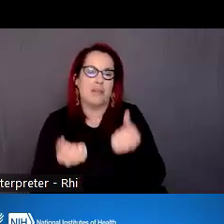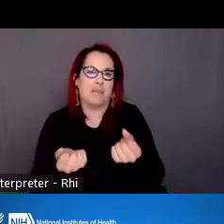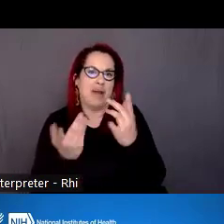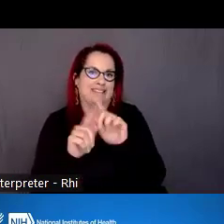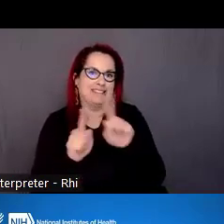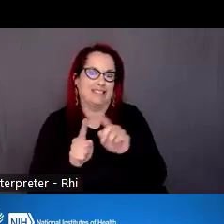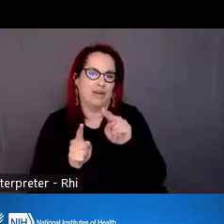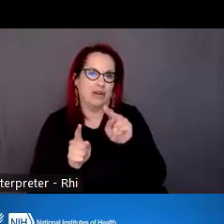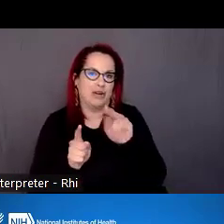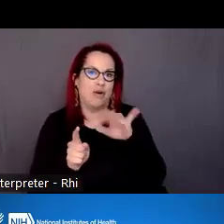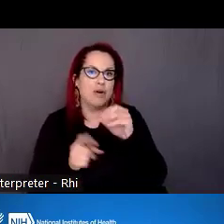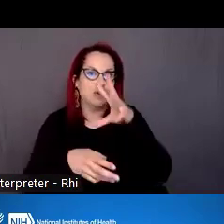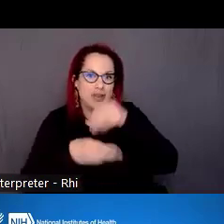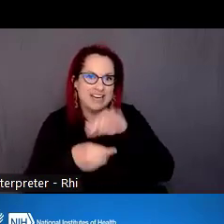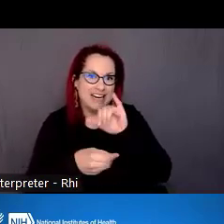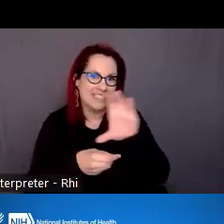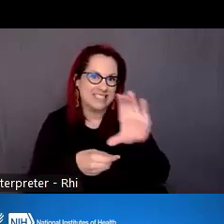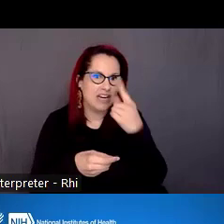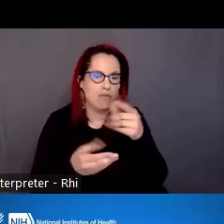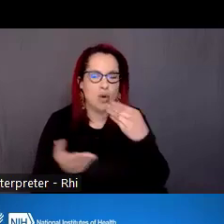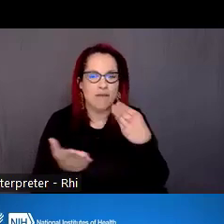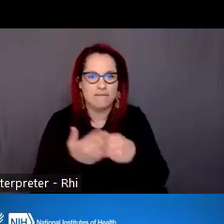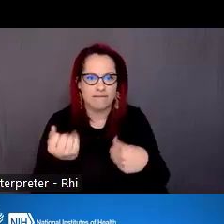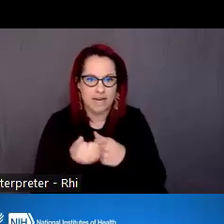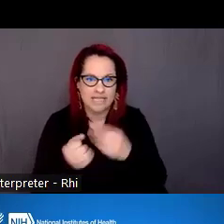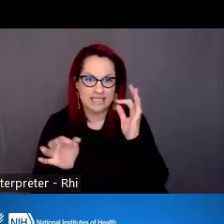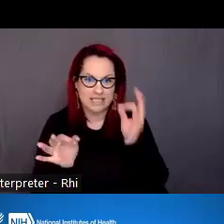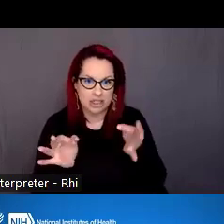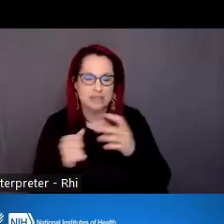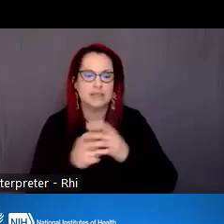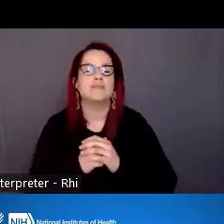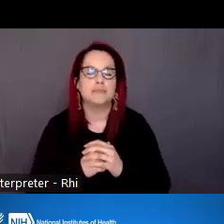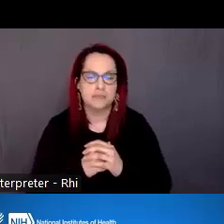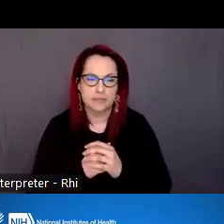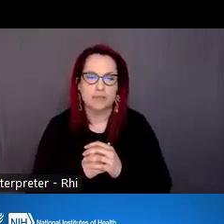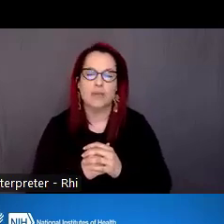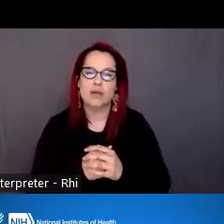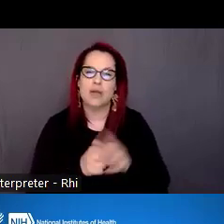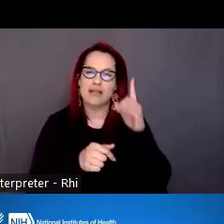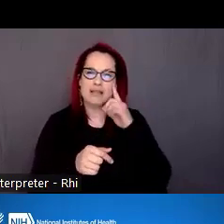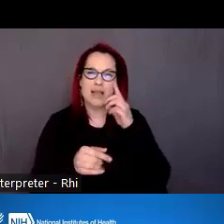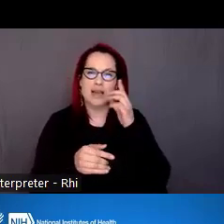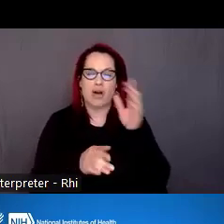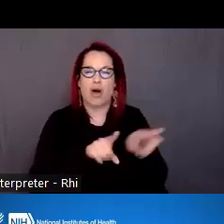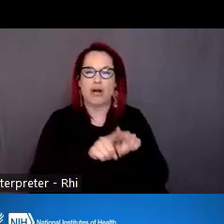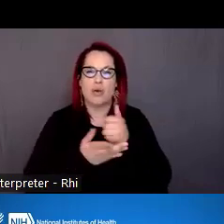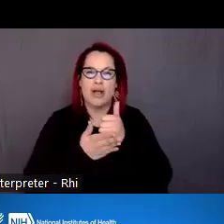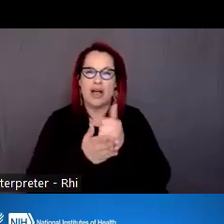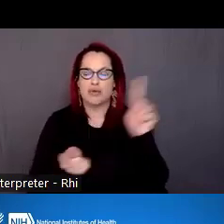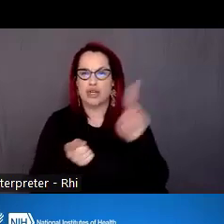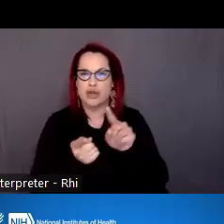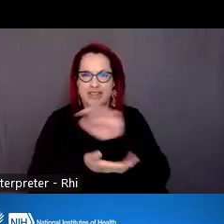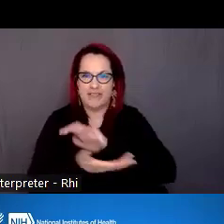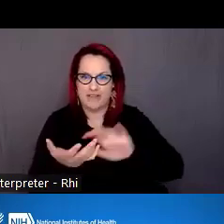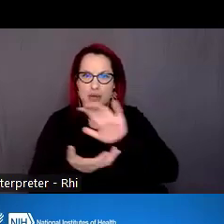decision. We also think that this will also help to reduce some confusion that can